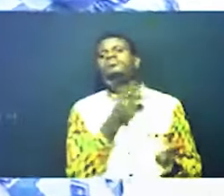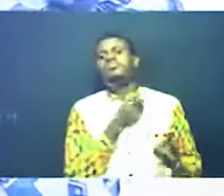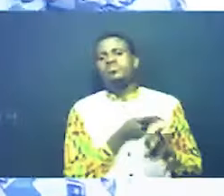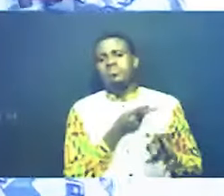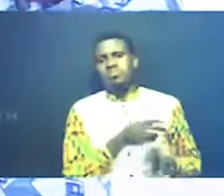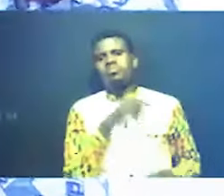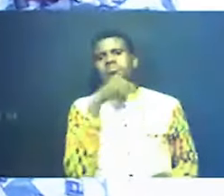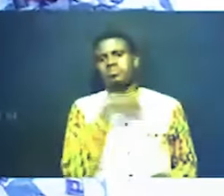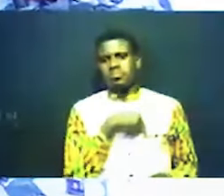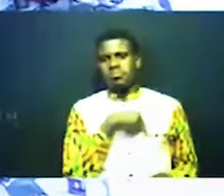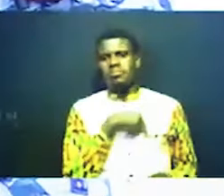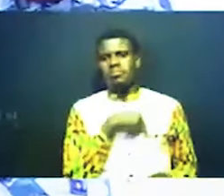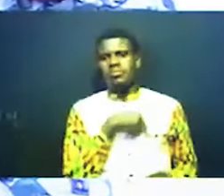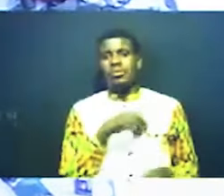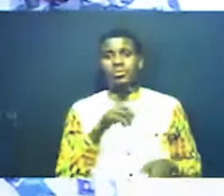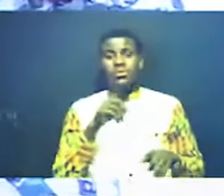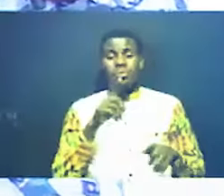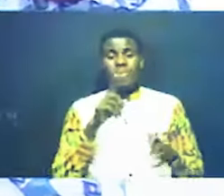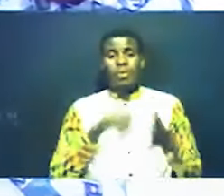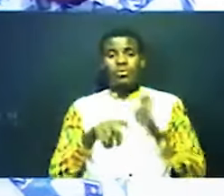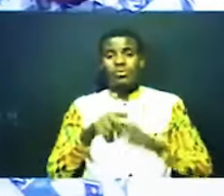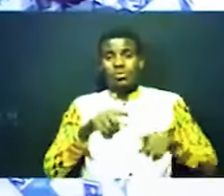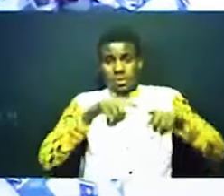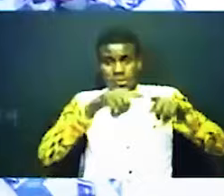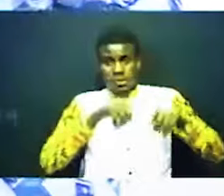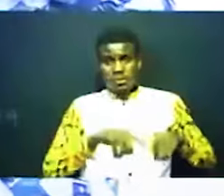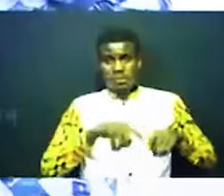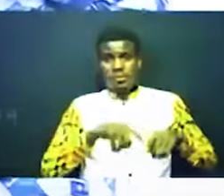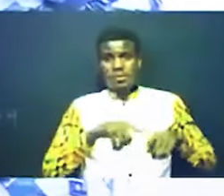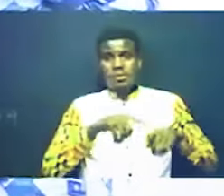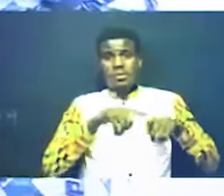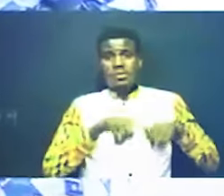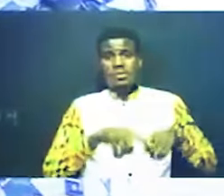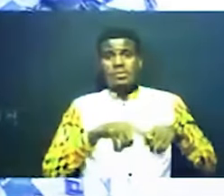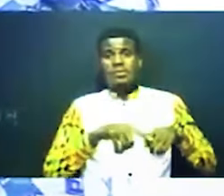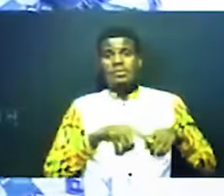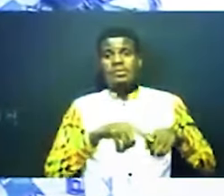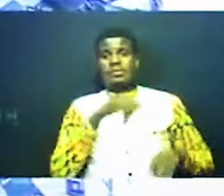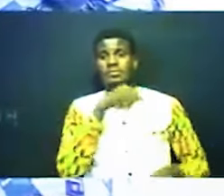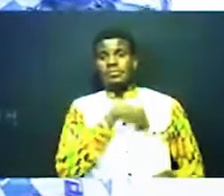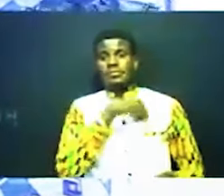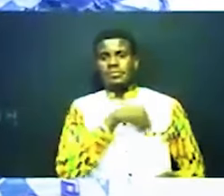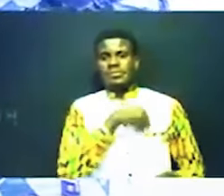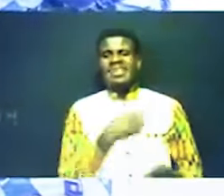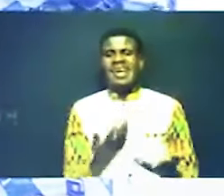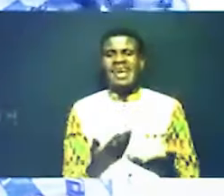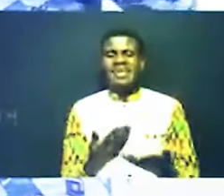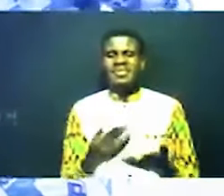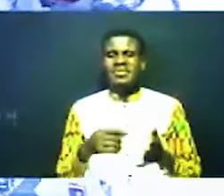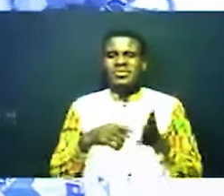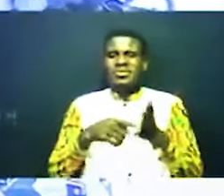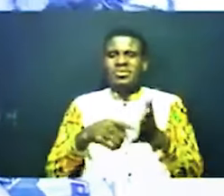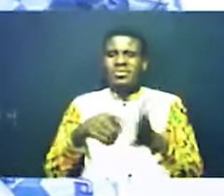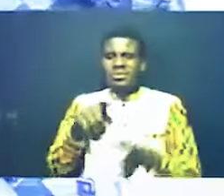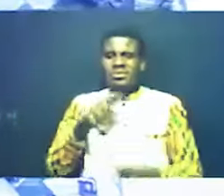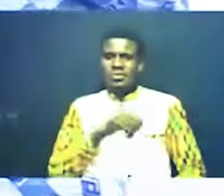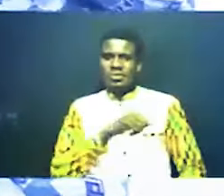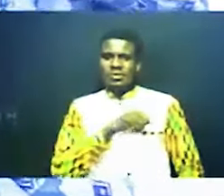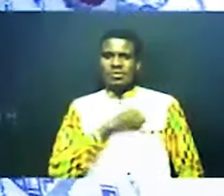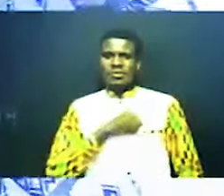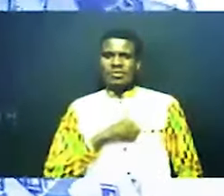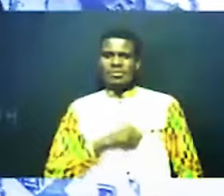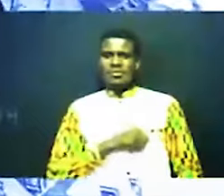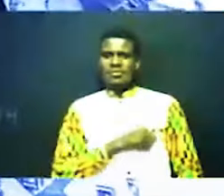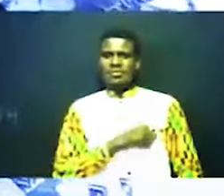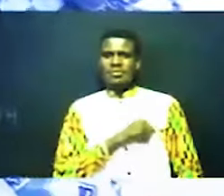on in the inner man will give rise to our conduct. Nya yadune wo emu ni penimu no eno